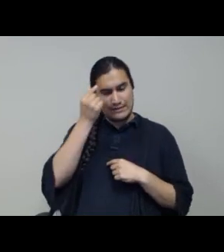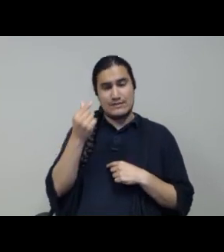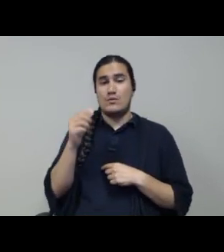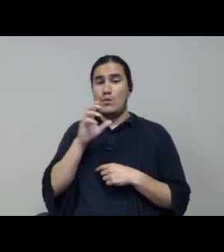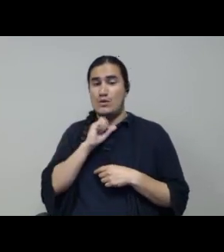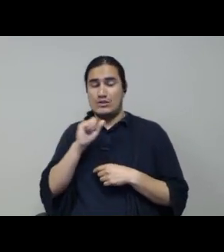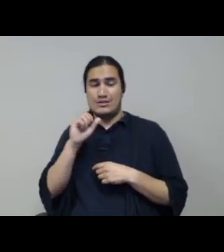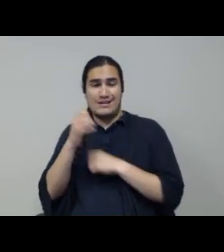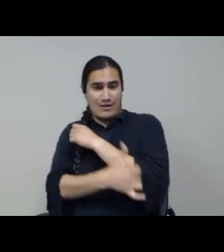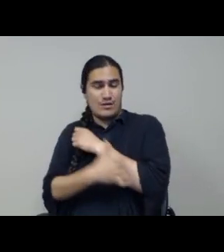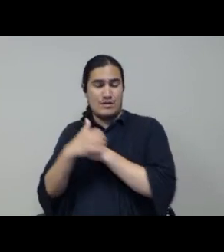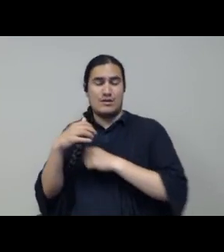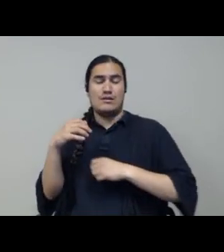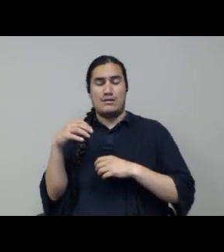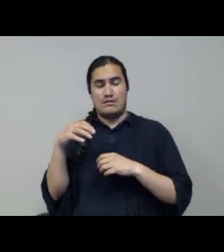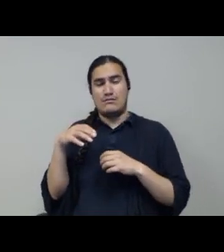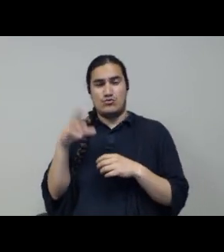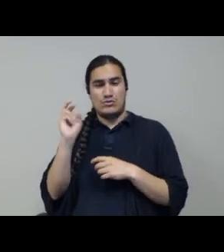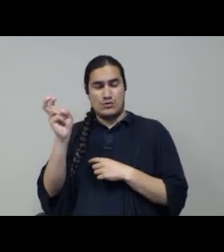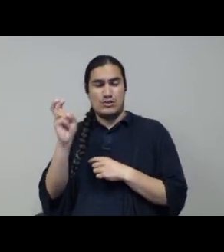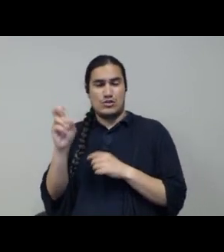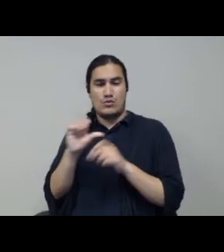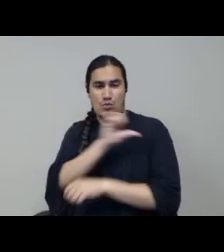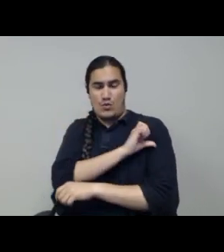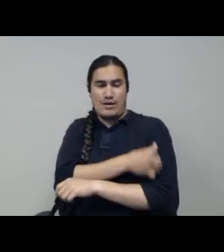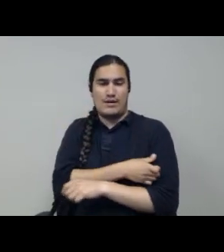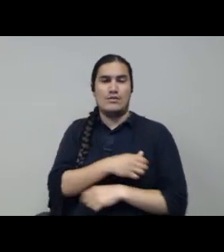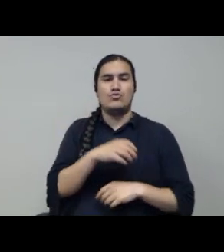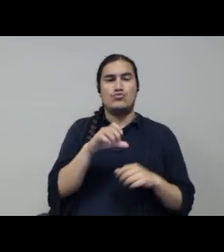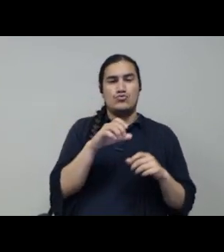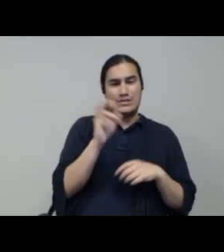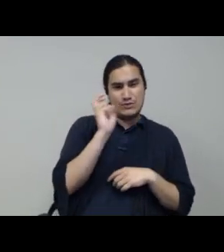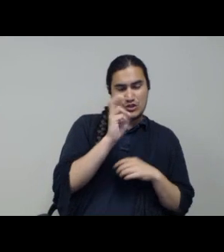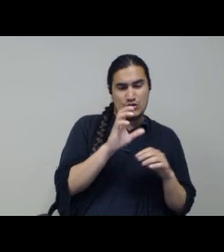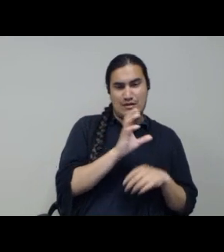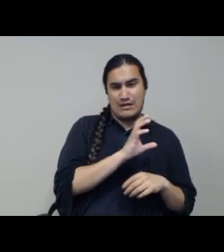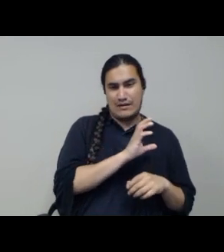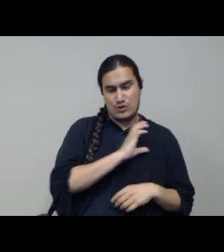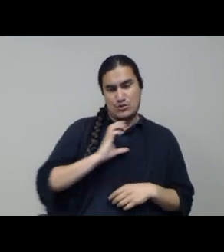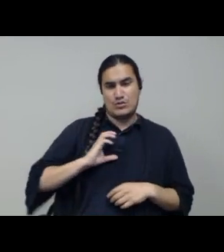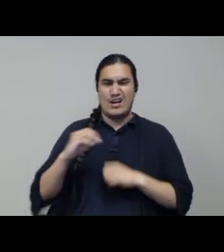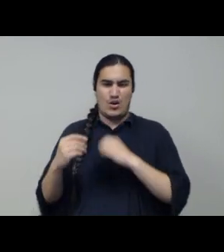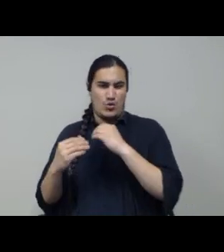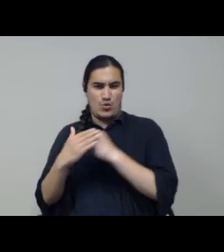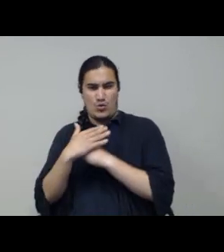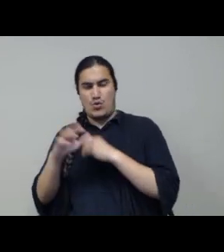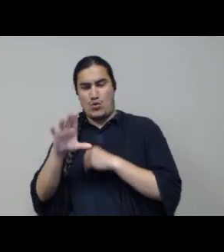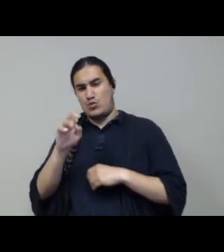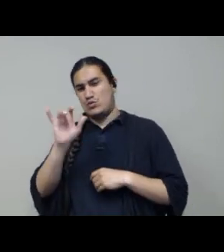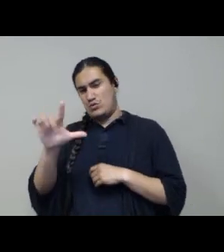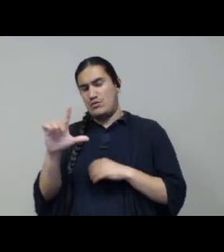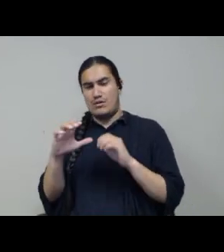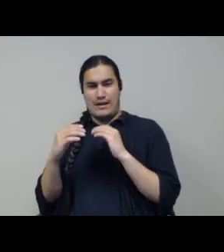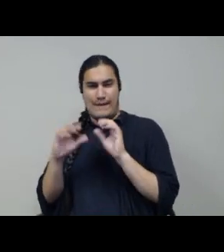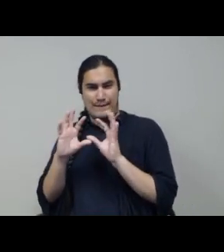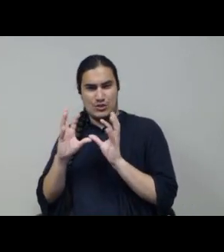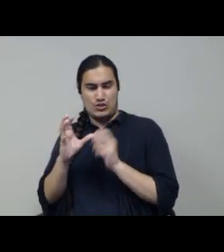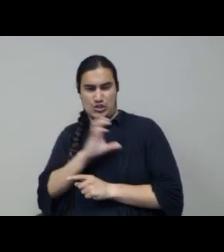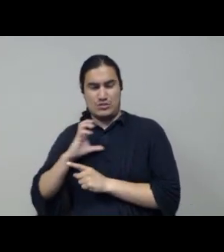Transportation Authority, the Metropolitan Transportation Commission, as well as the California Coastal Commission. The comments